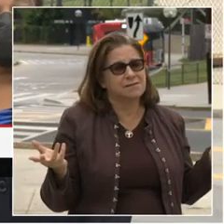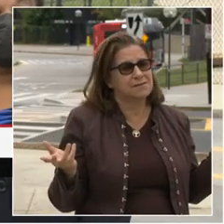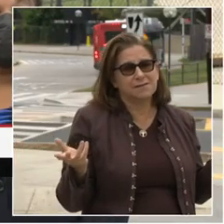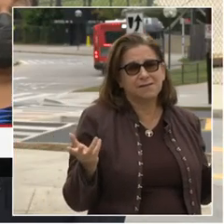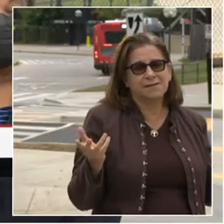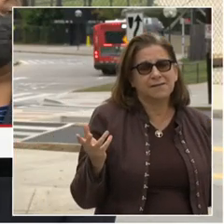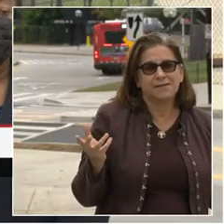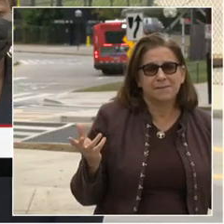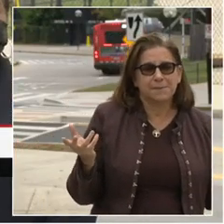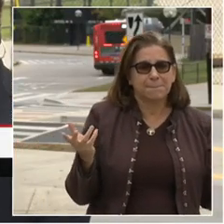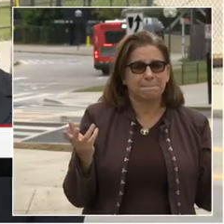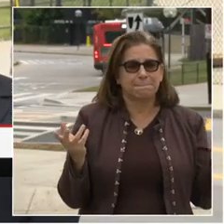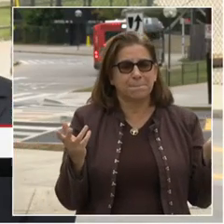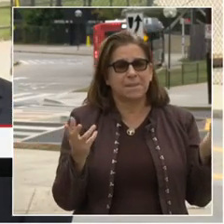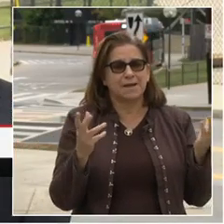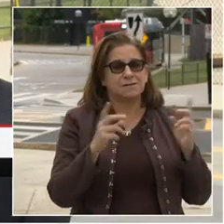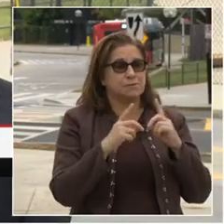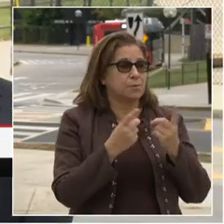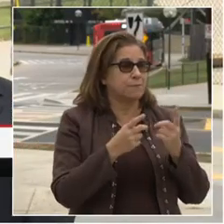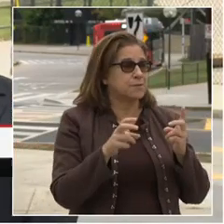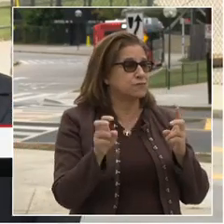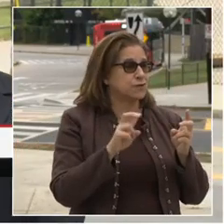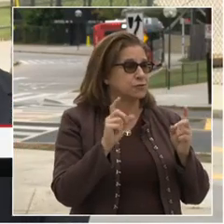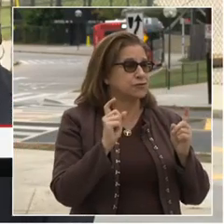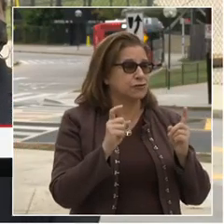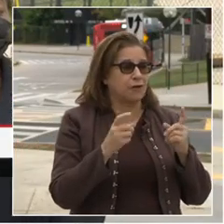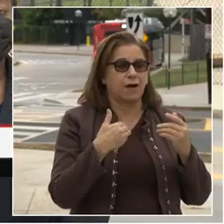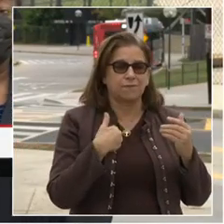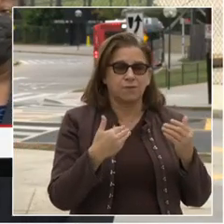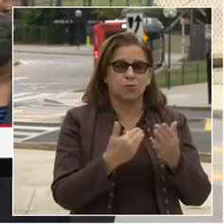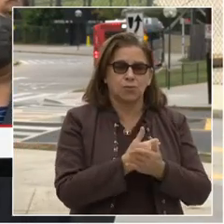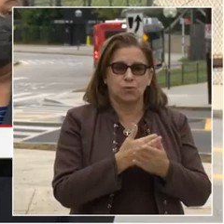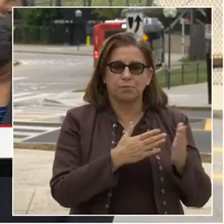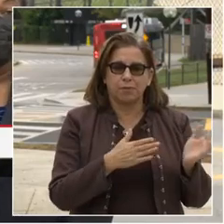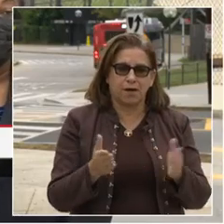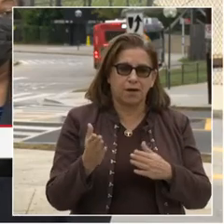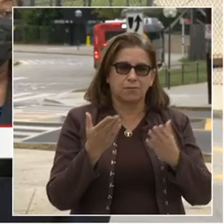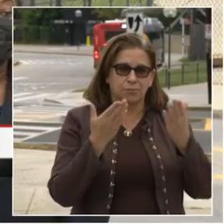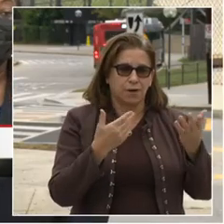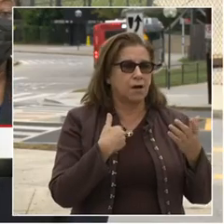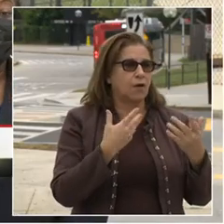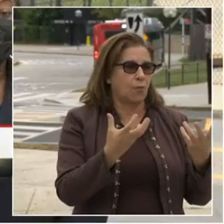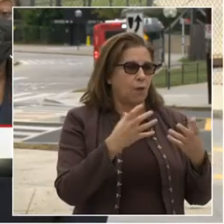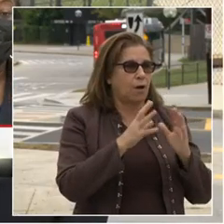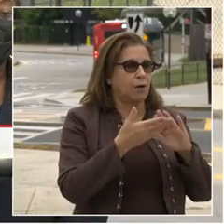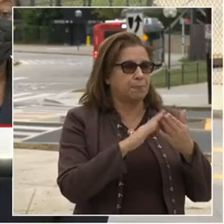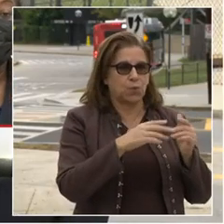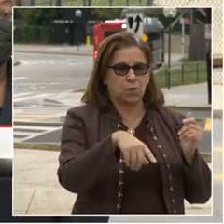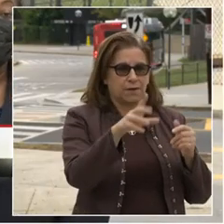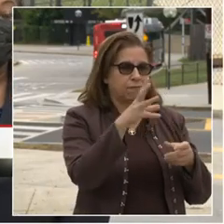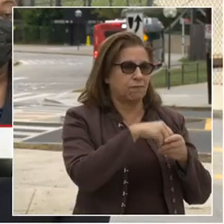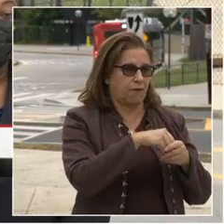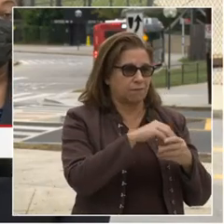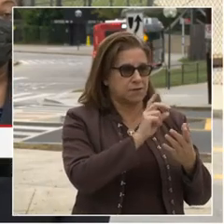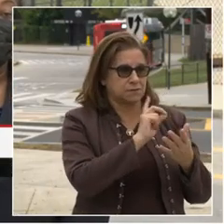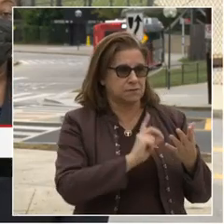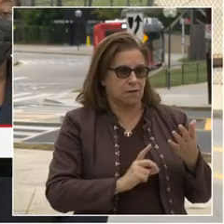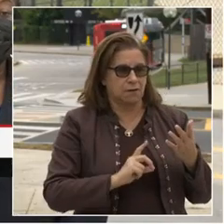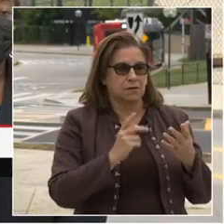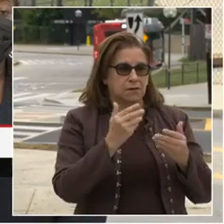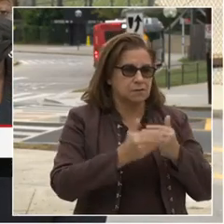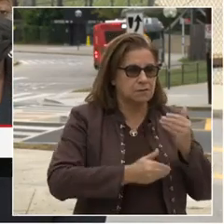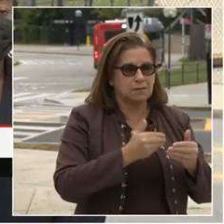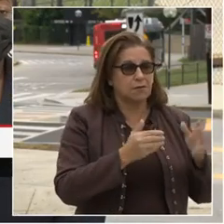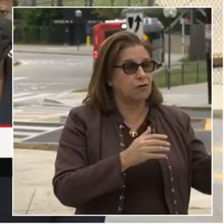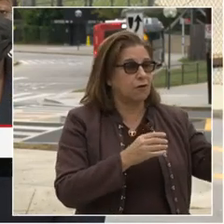As David just stated, he wants that to be a community-engaged process. so that it's not what we experienced before, where they just drop